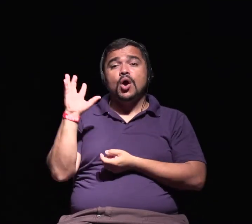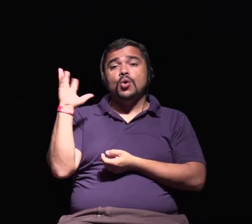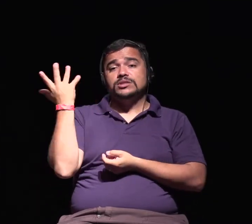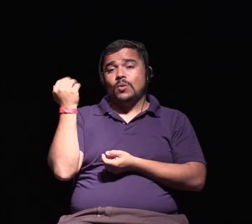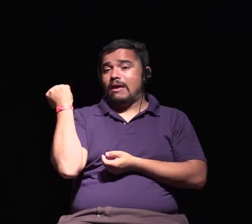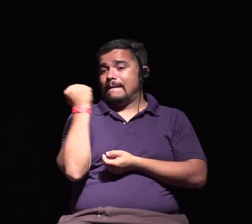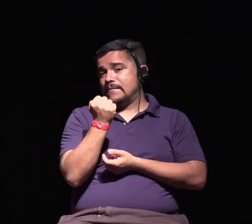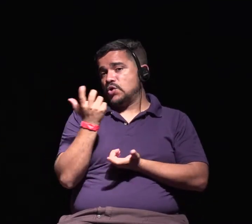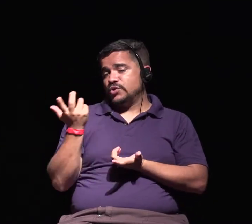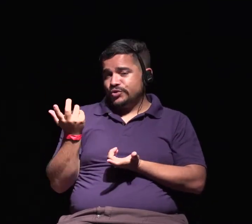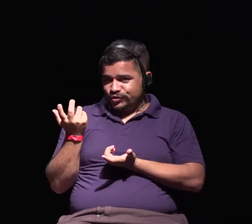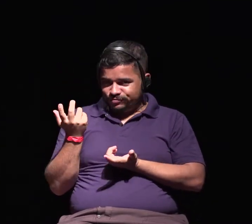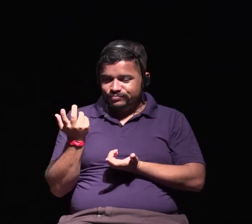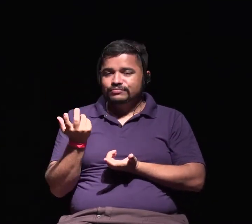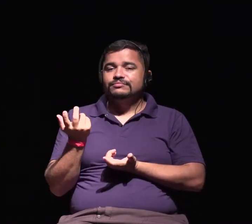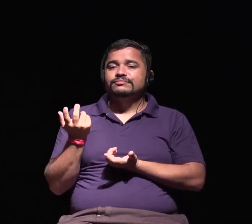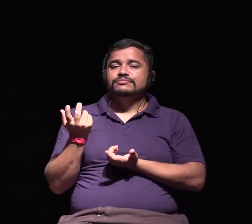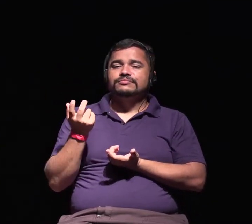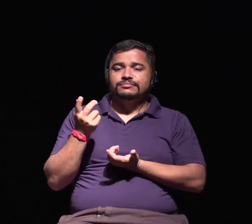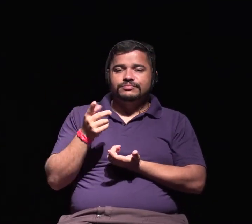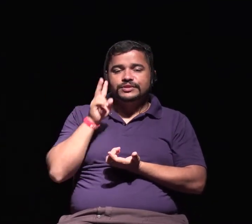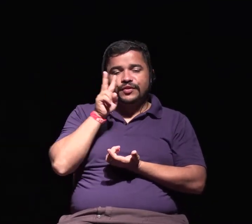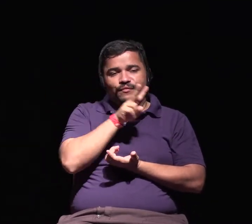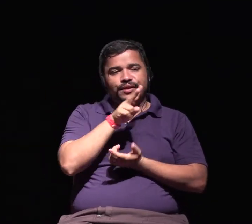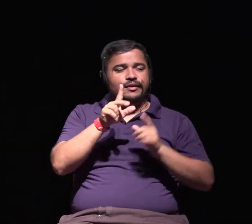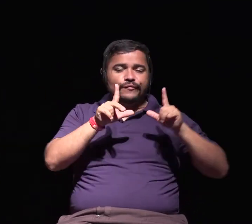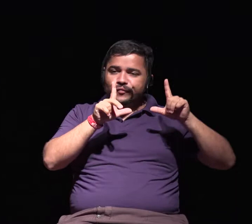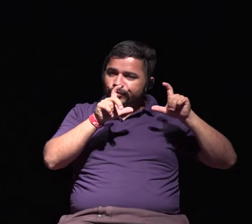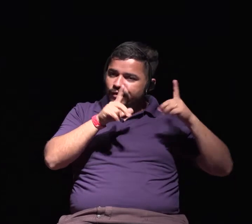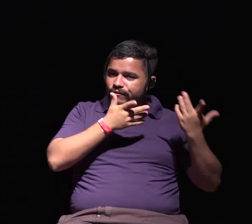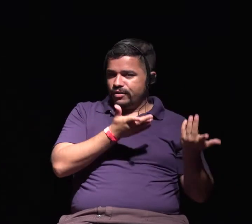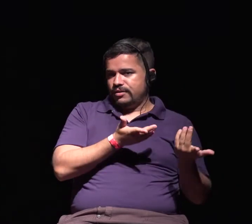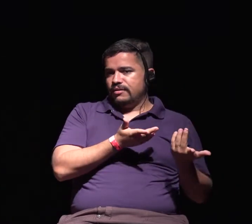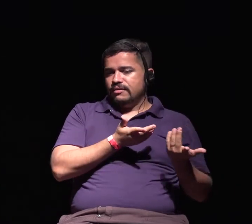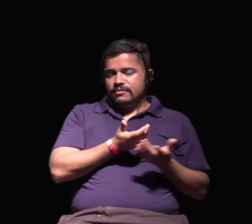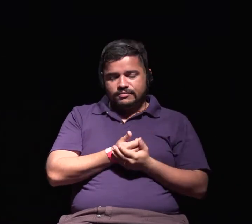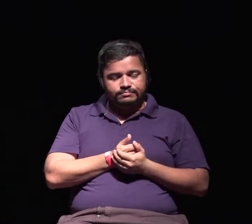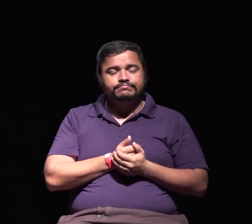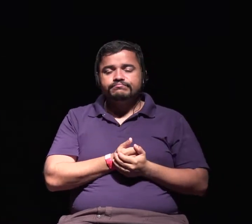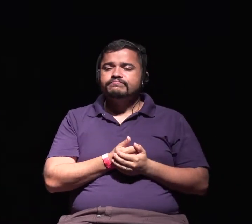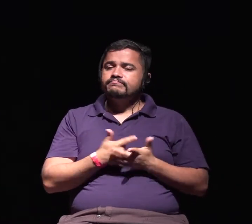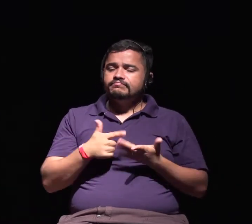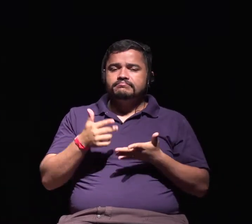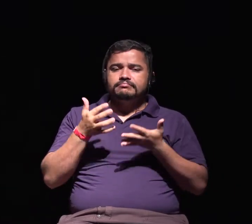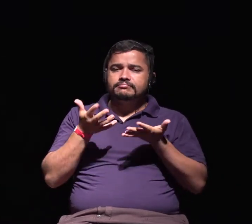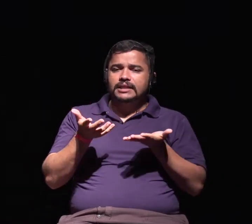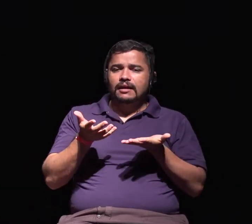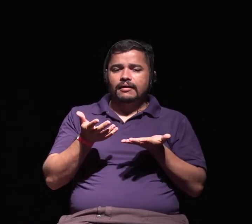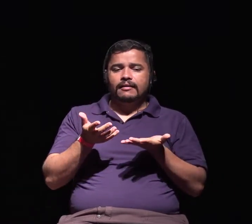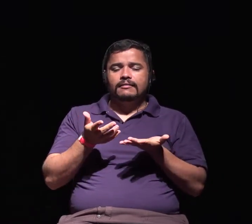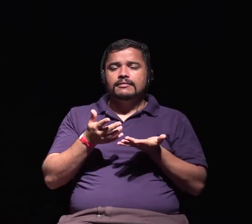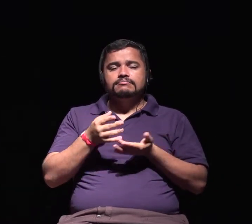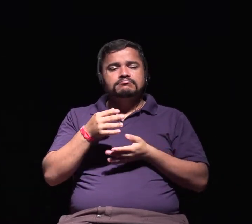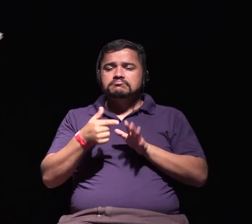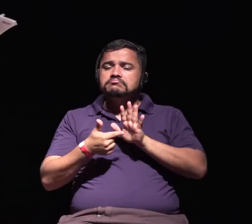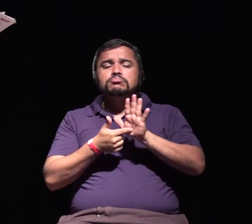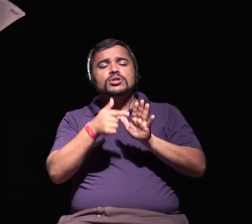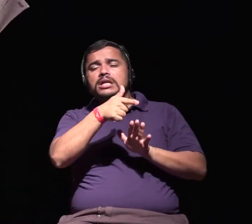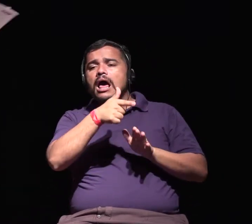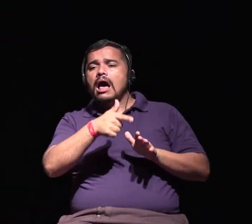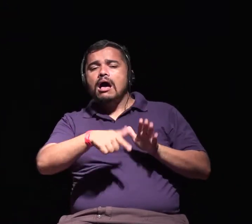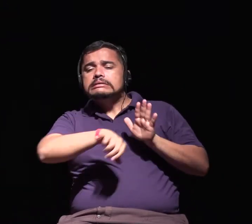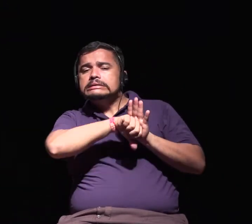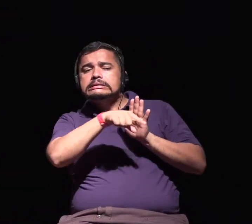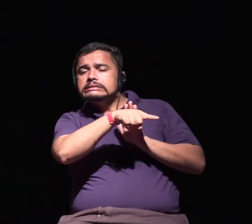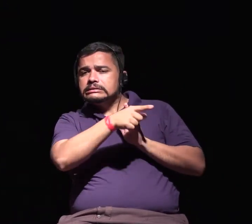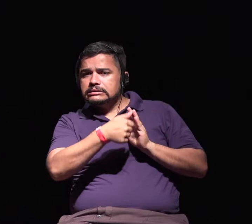Instagram testimony to draw attention to the many gender-based crimes perpetrated against women, including murder, as they attempt to